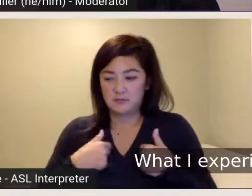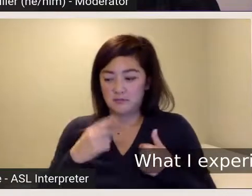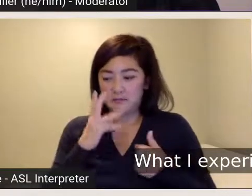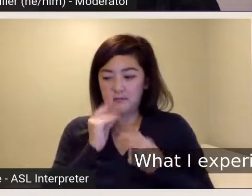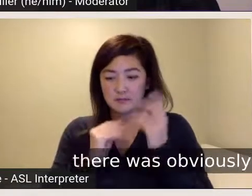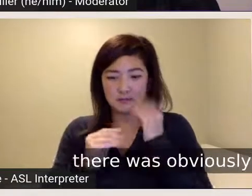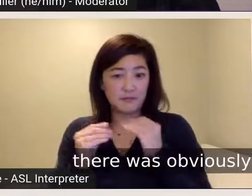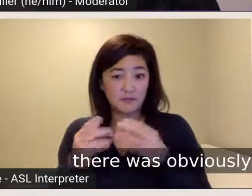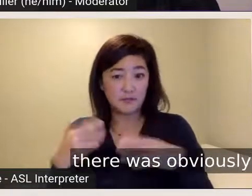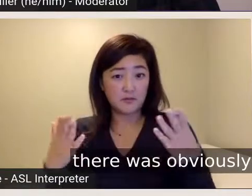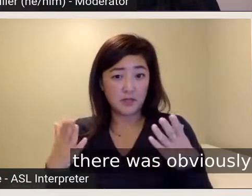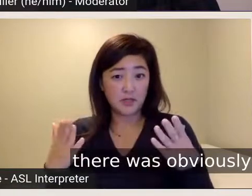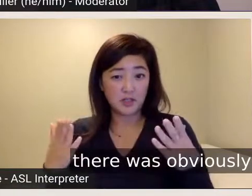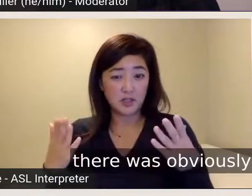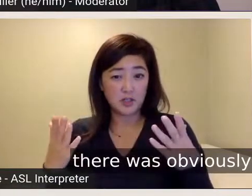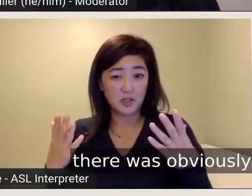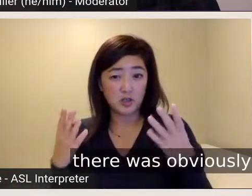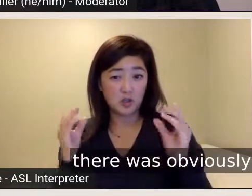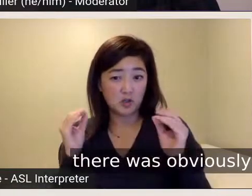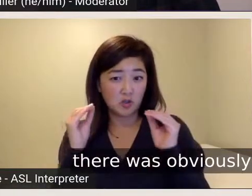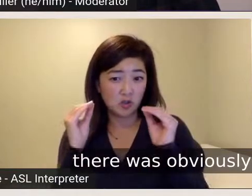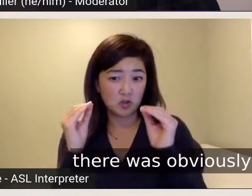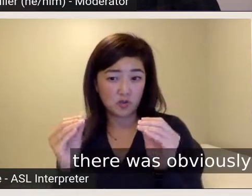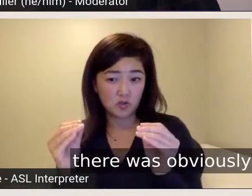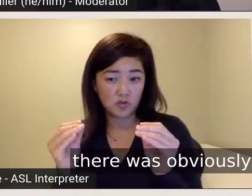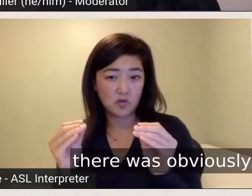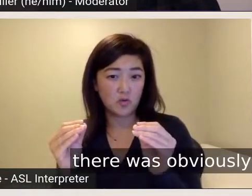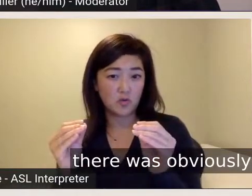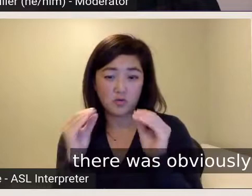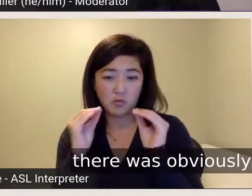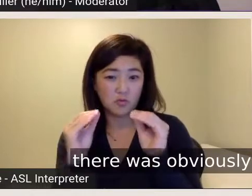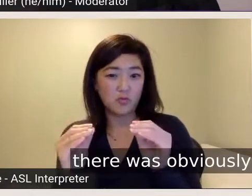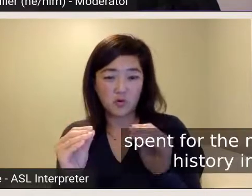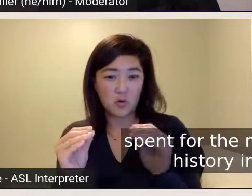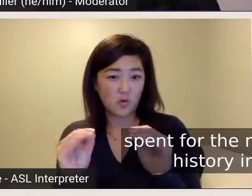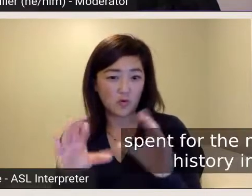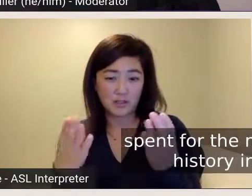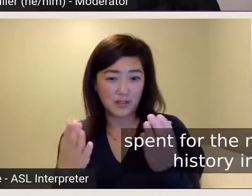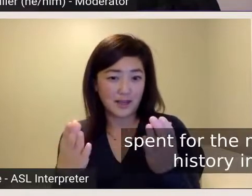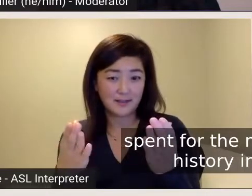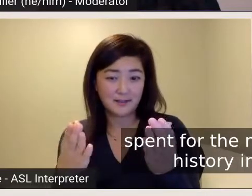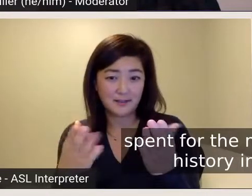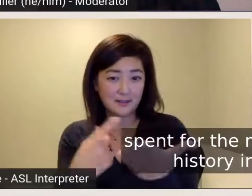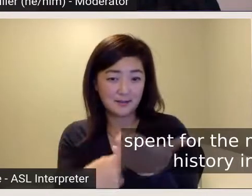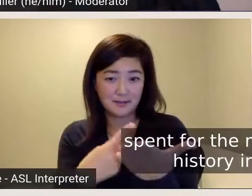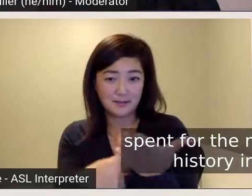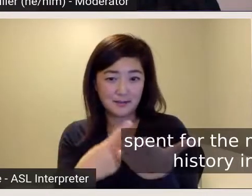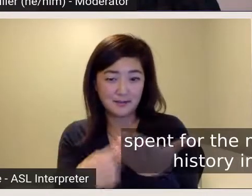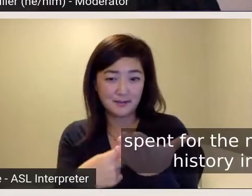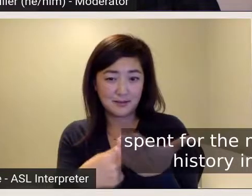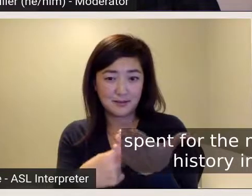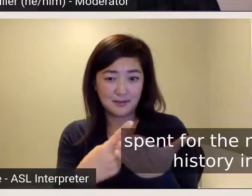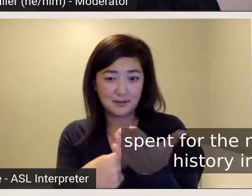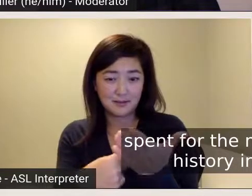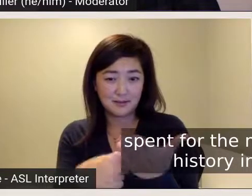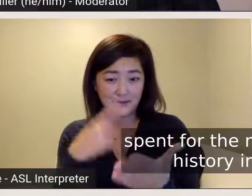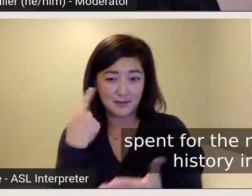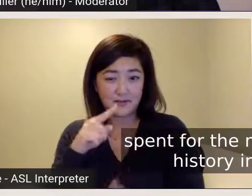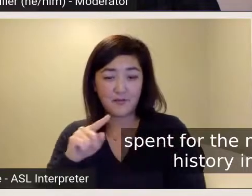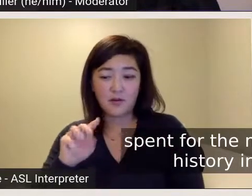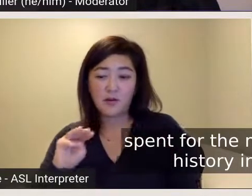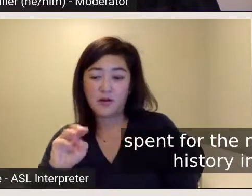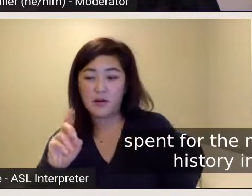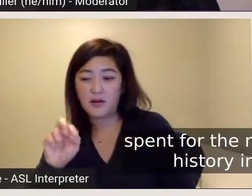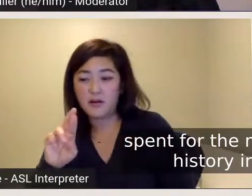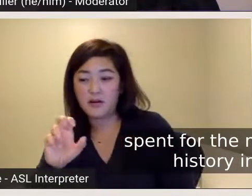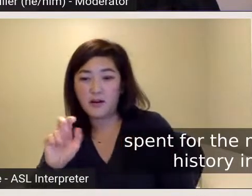that, there was almost no course or no class spent for the modern Japanese